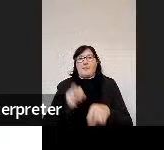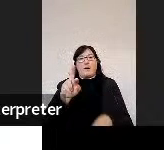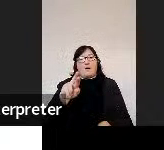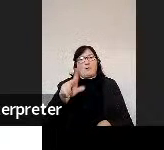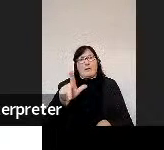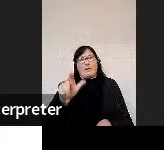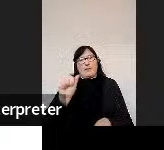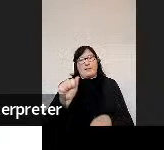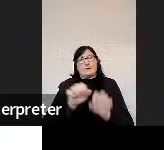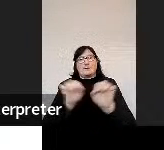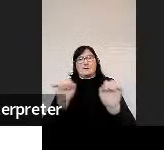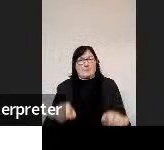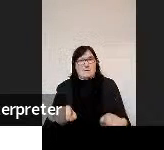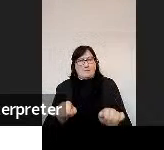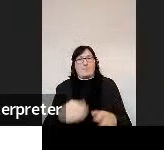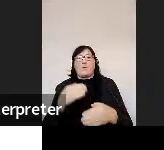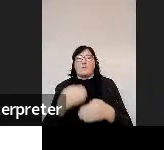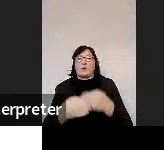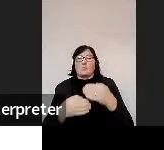the very same manner.